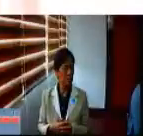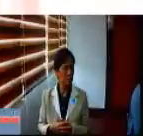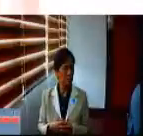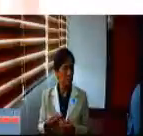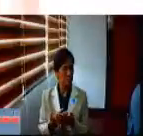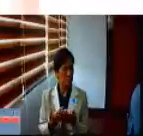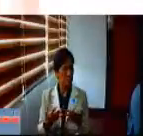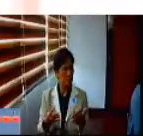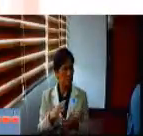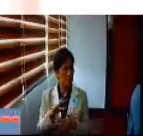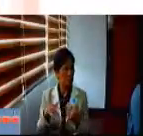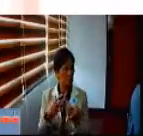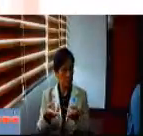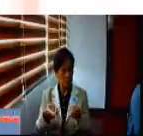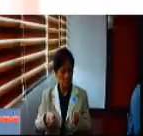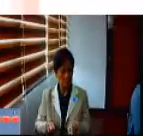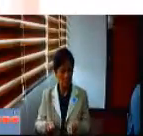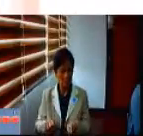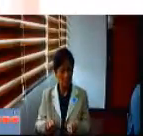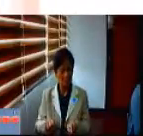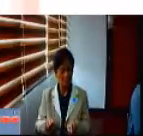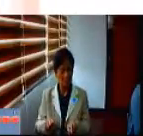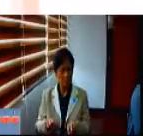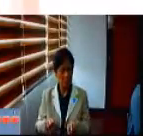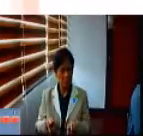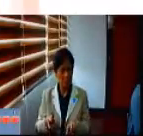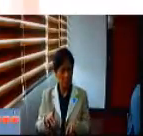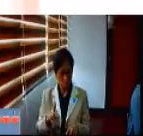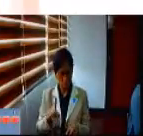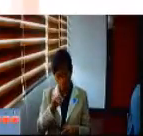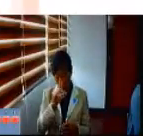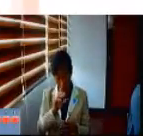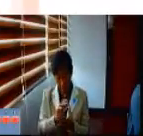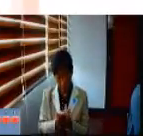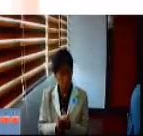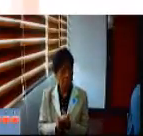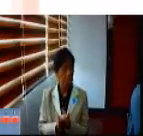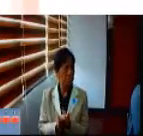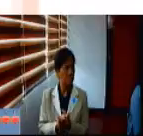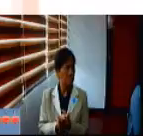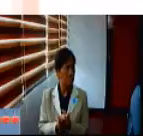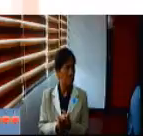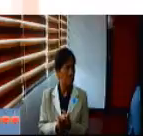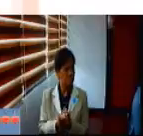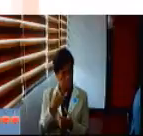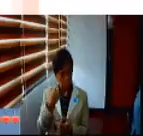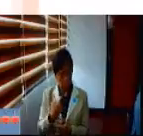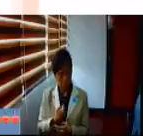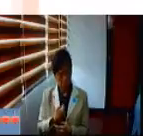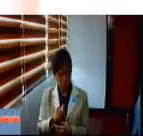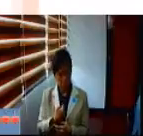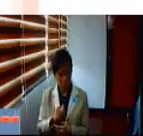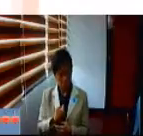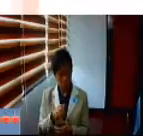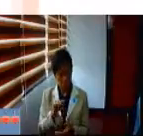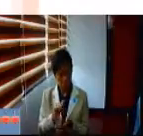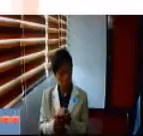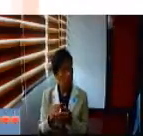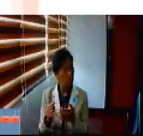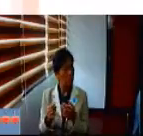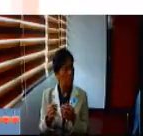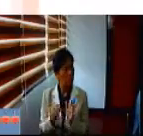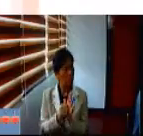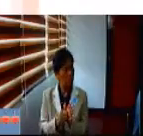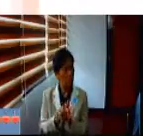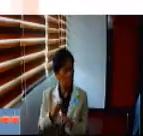all is happening. And I do believe that for me, the symptoms or the